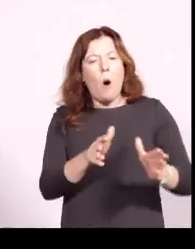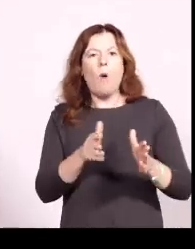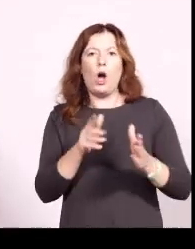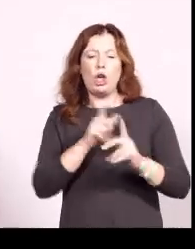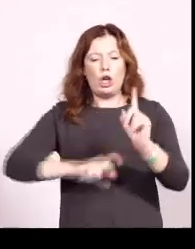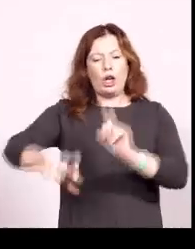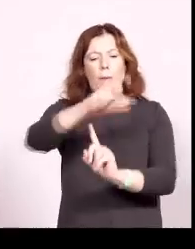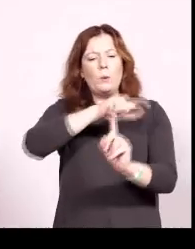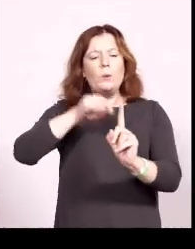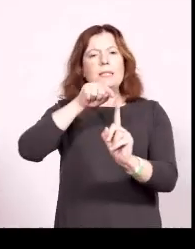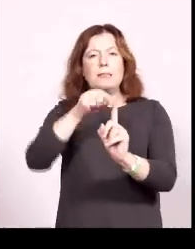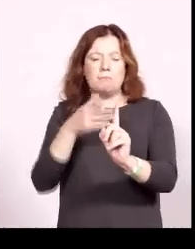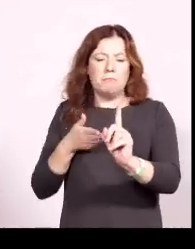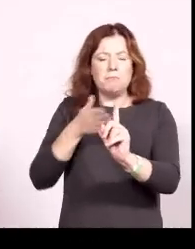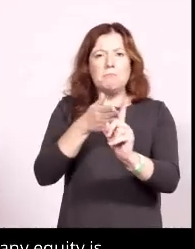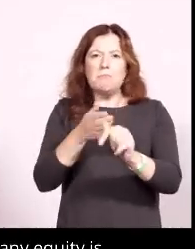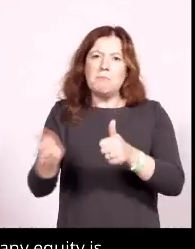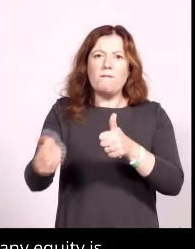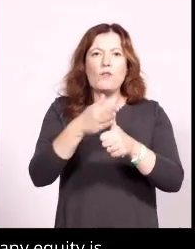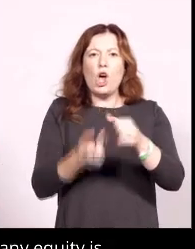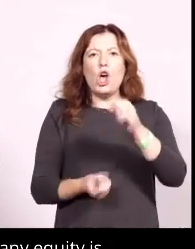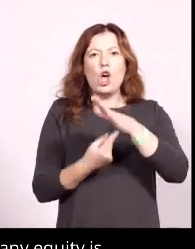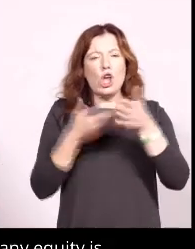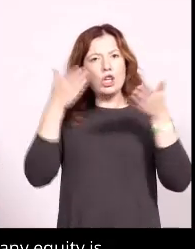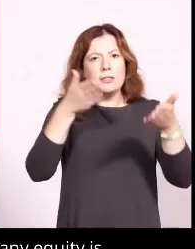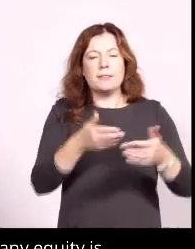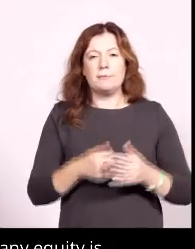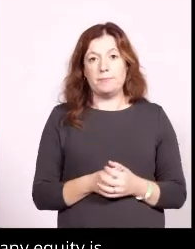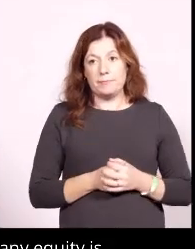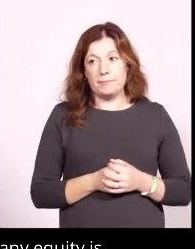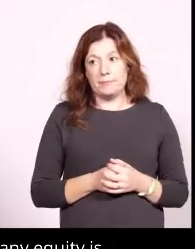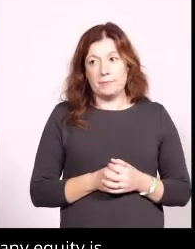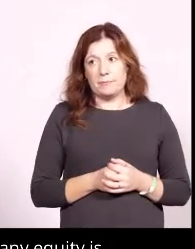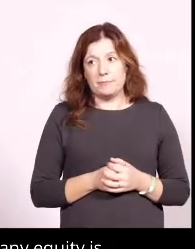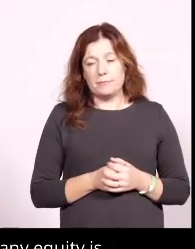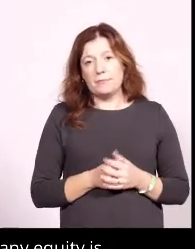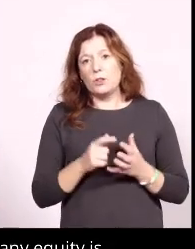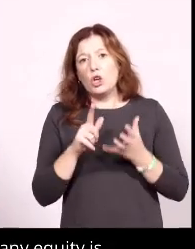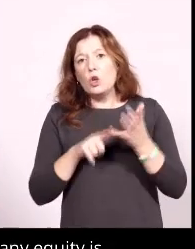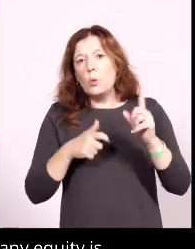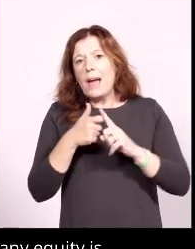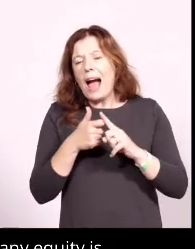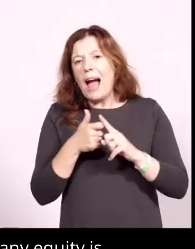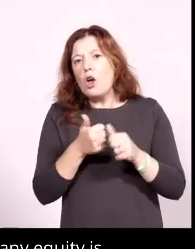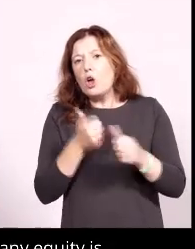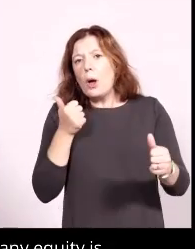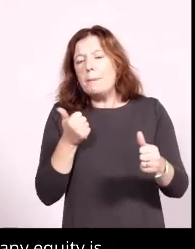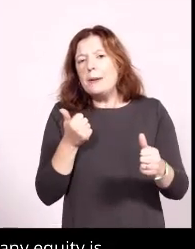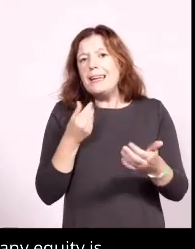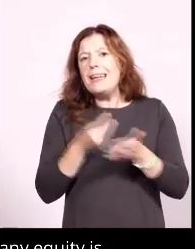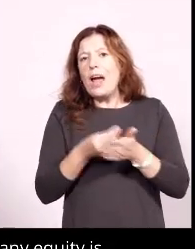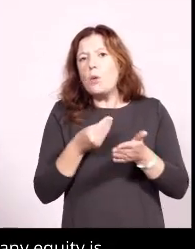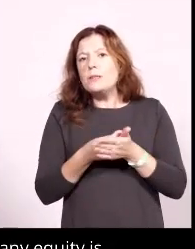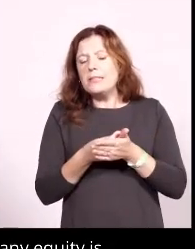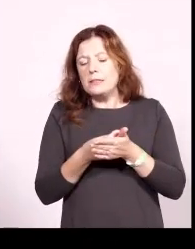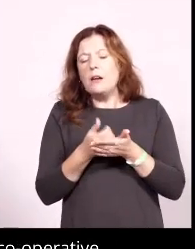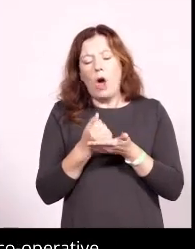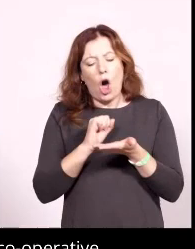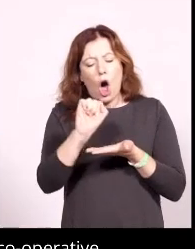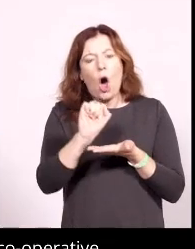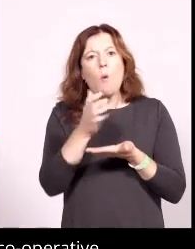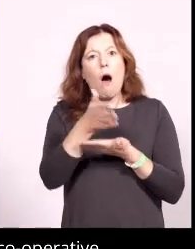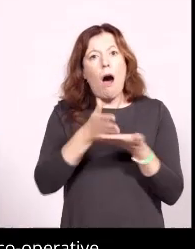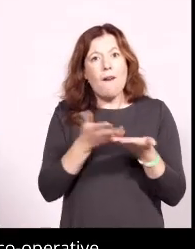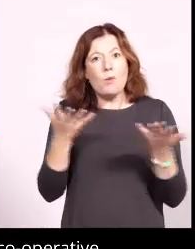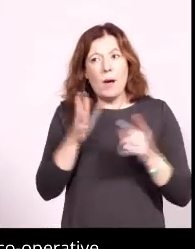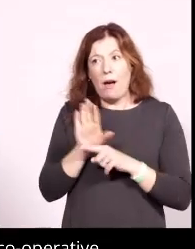community first. At a time when more than half of UK company equity is owned abroad, and only